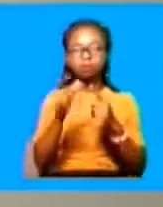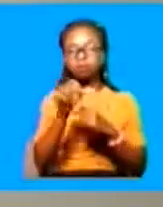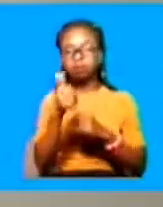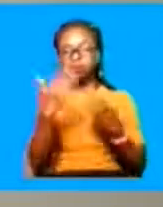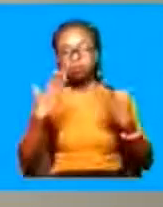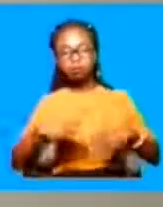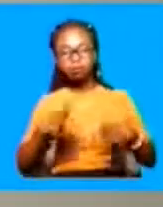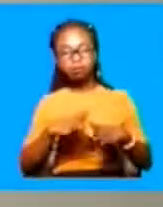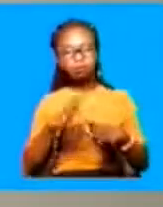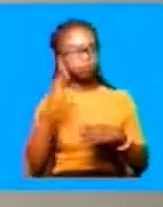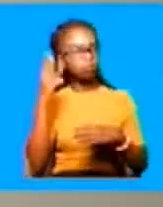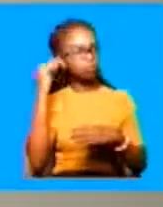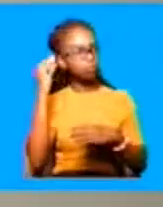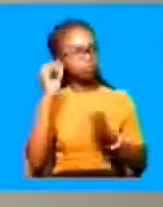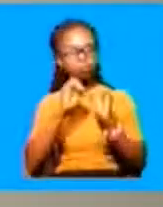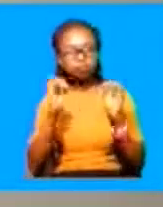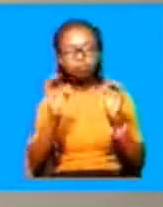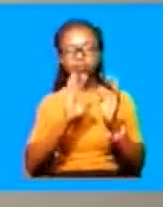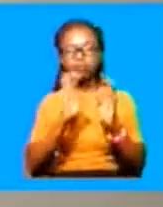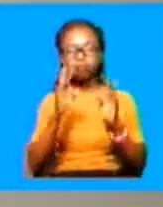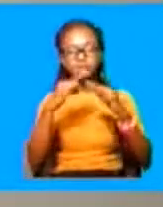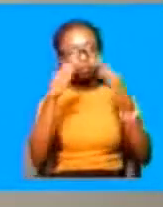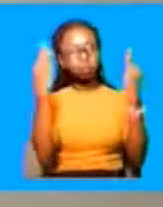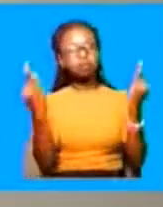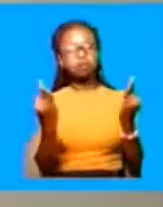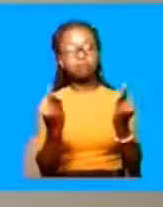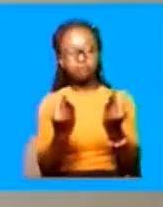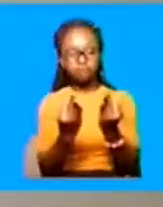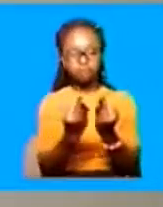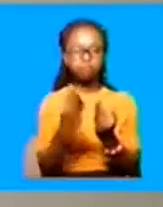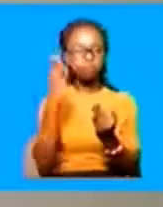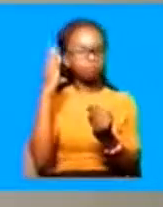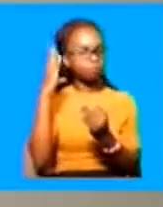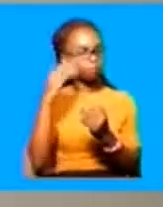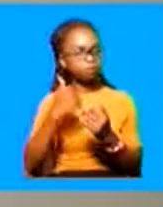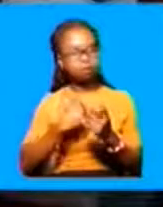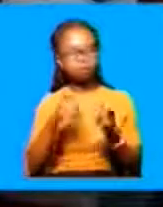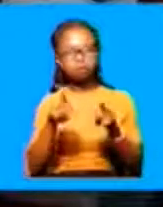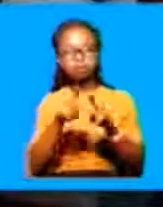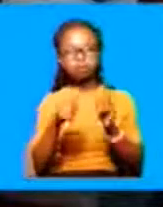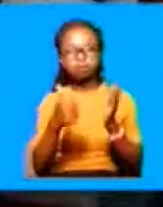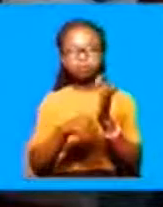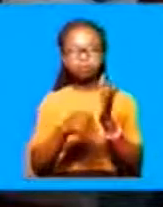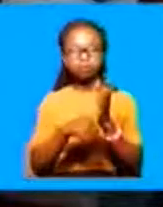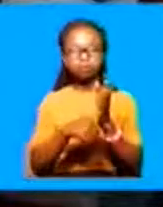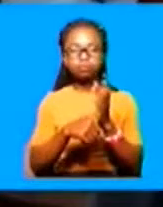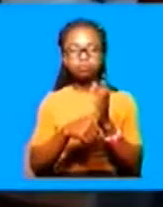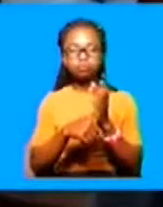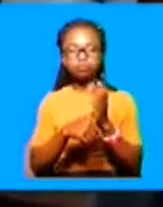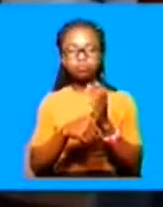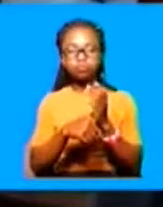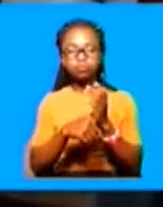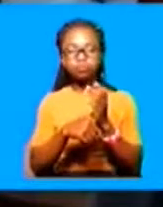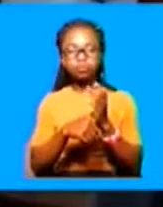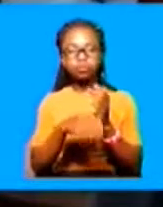bedo ni ok winj wach kapo nono anyuola mowuoke nitiere jok mok winji. Koso winjo